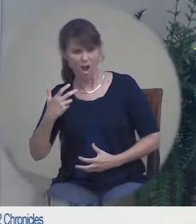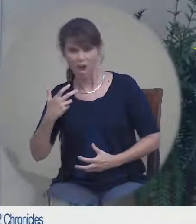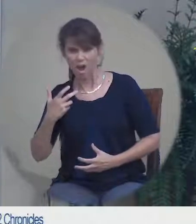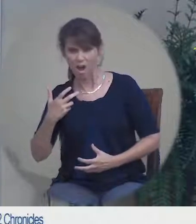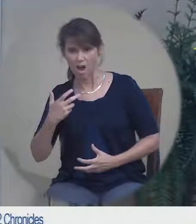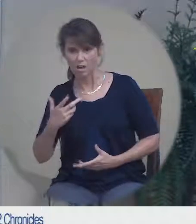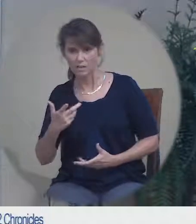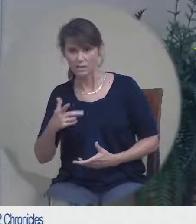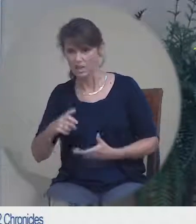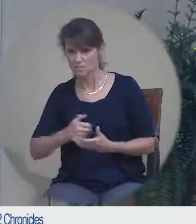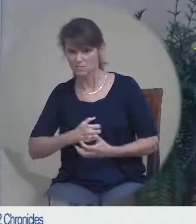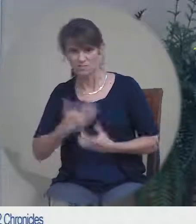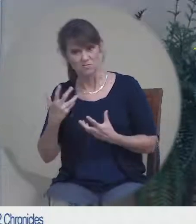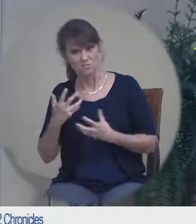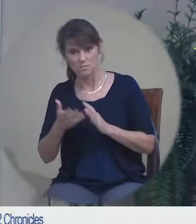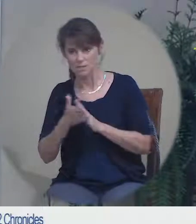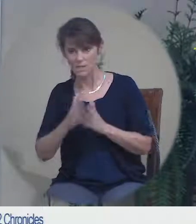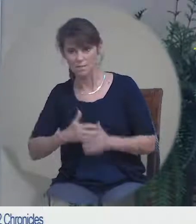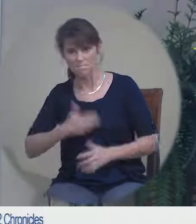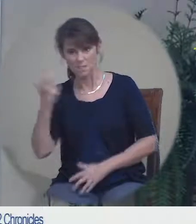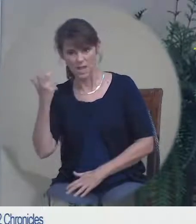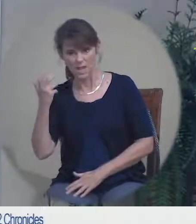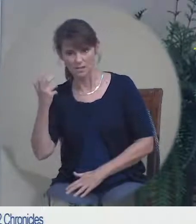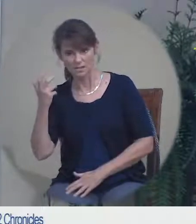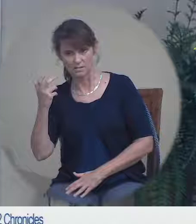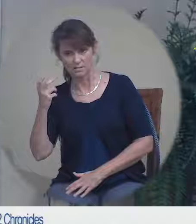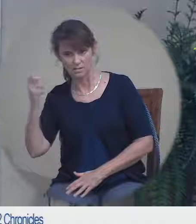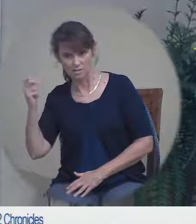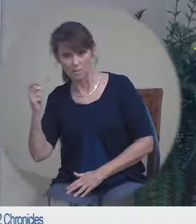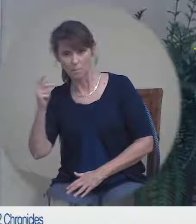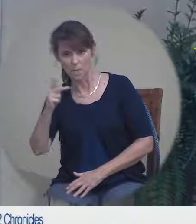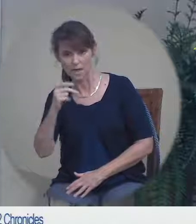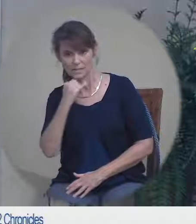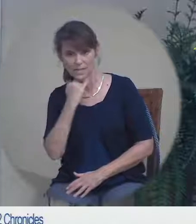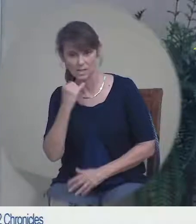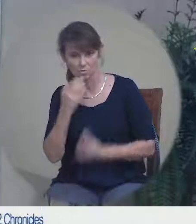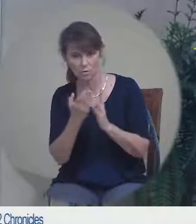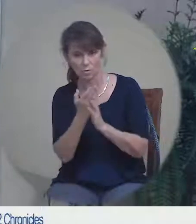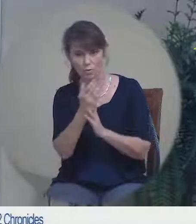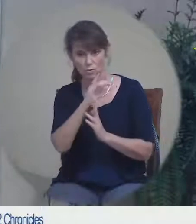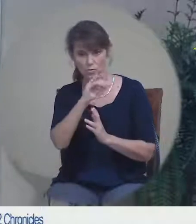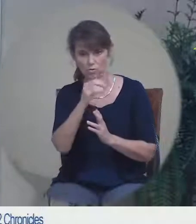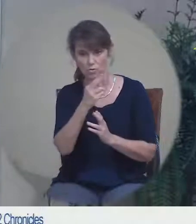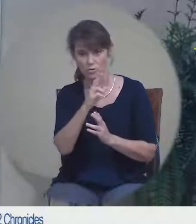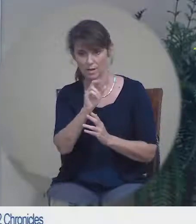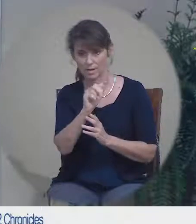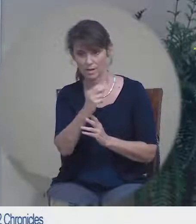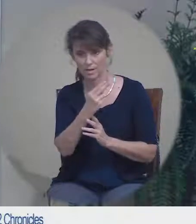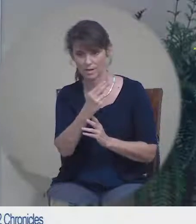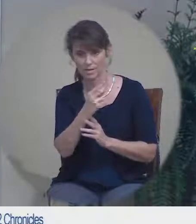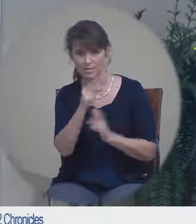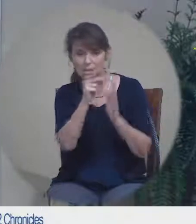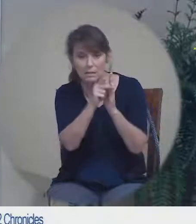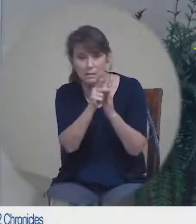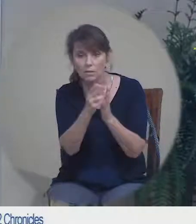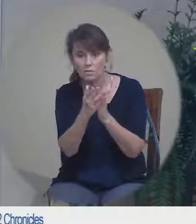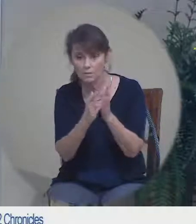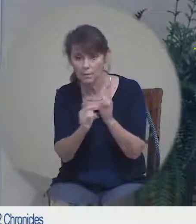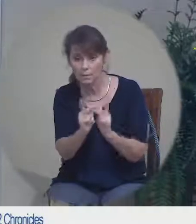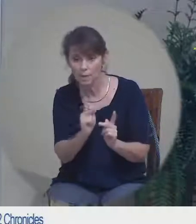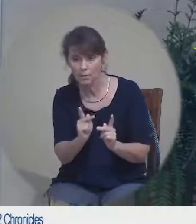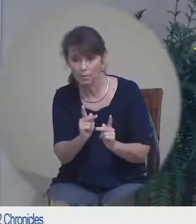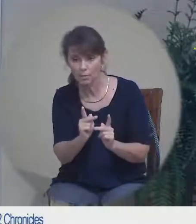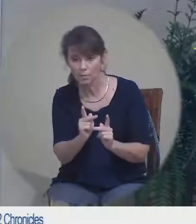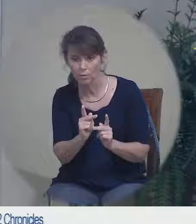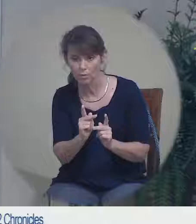as they went up back to Israel through Judah, they killed some people of Judah, and they seemed to